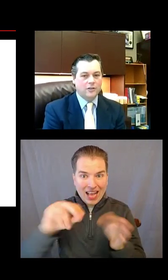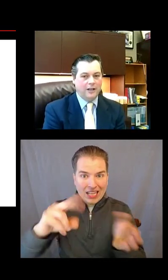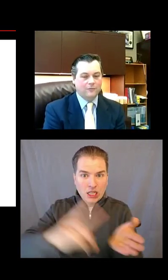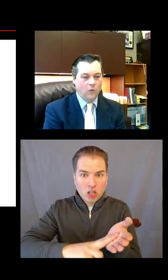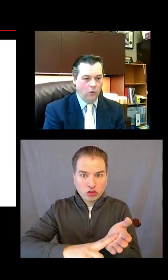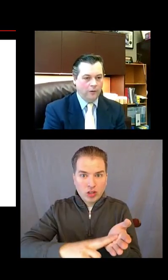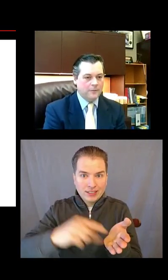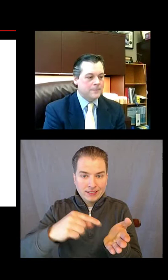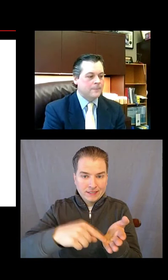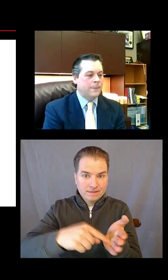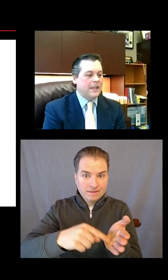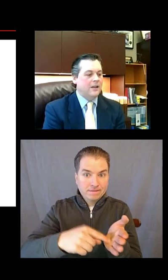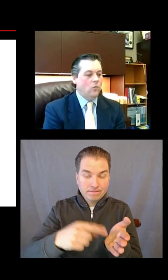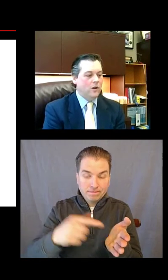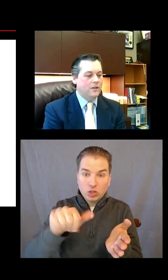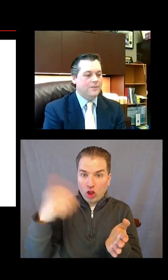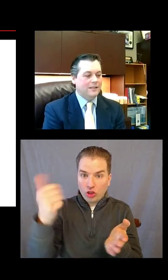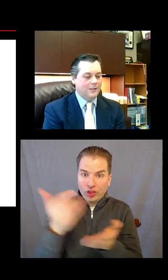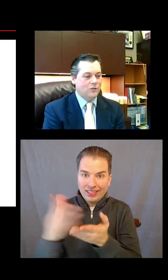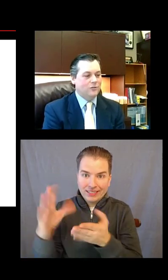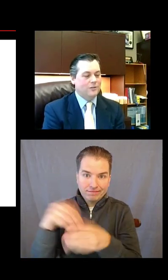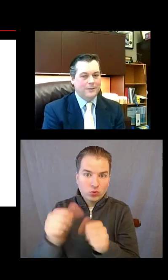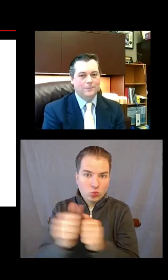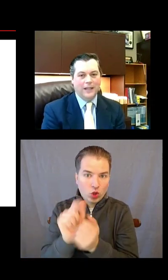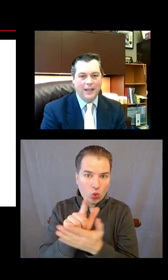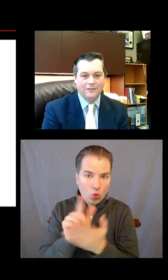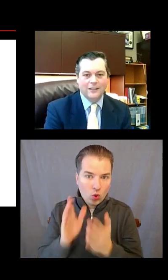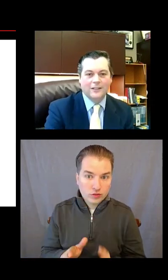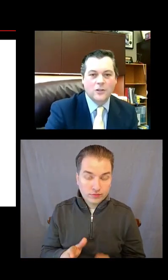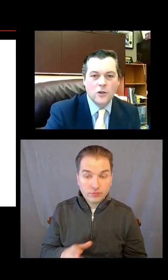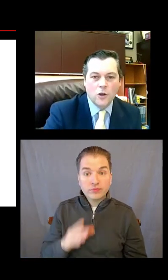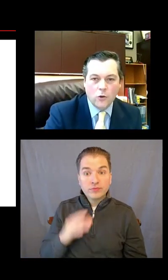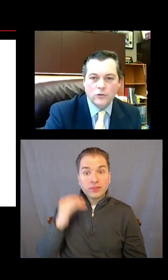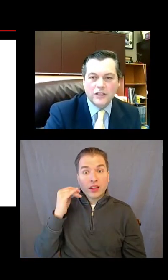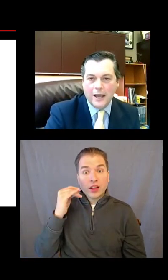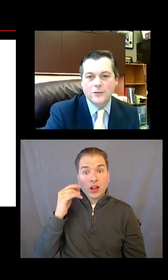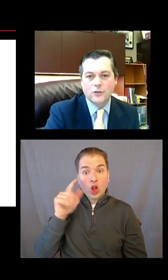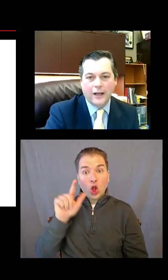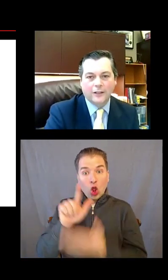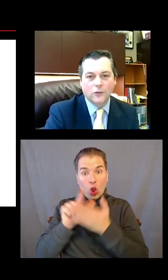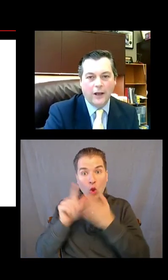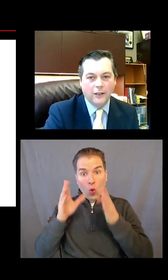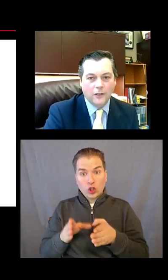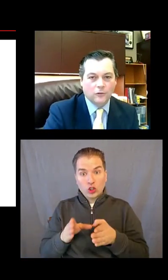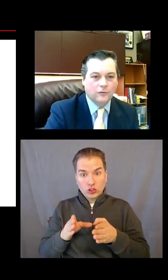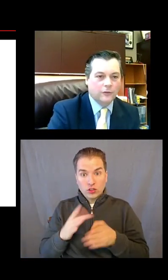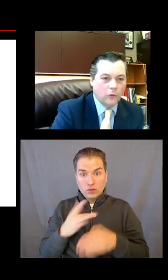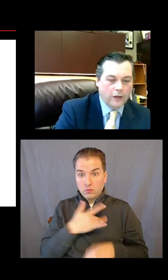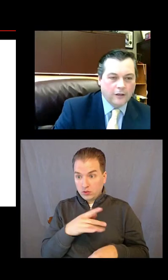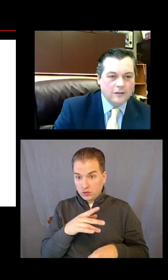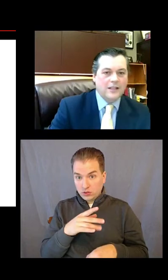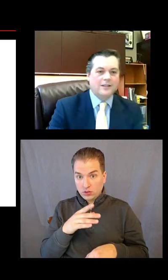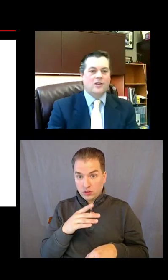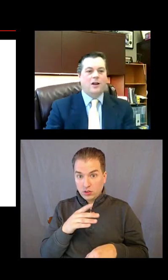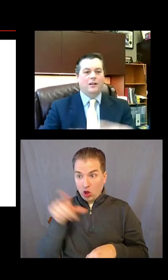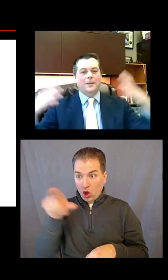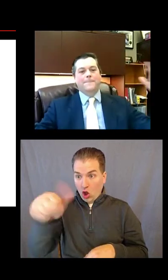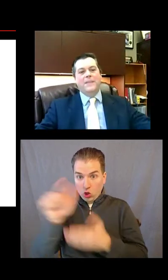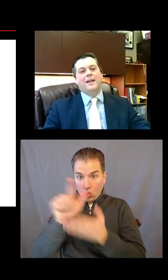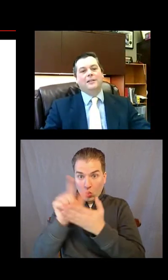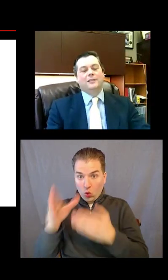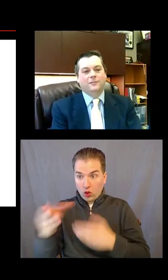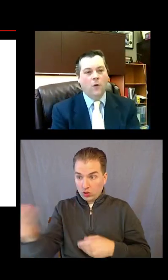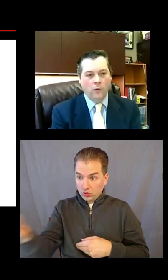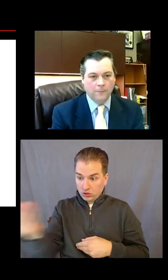and contract forms. And one of the biggest issues that people have is, whose contract do I use? For lawyers, that's called